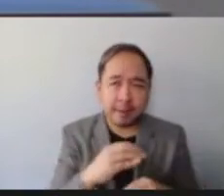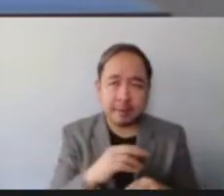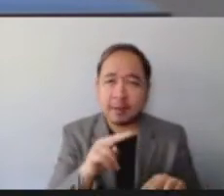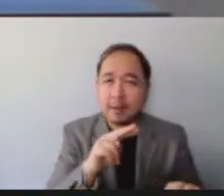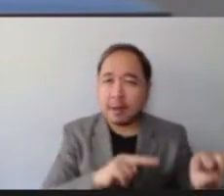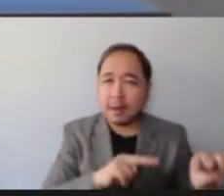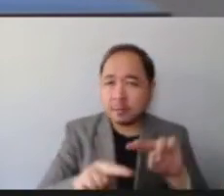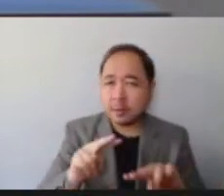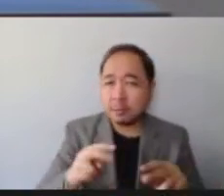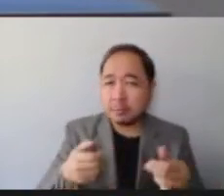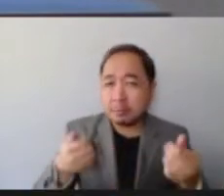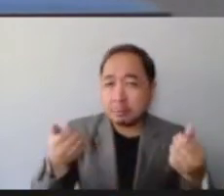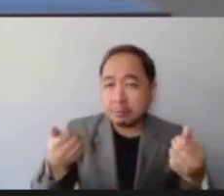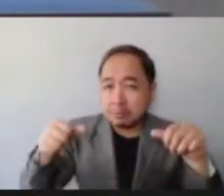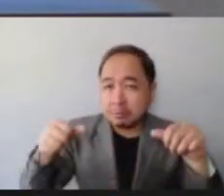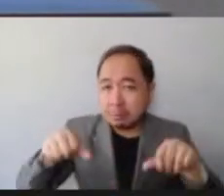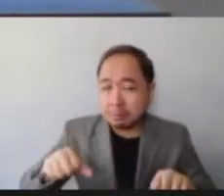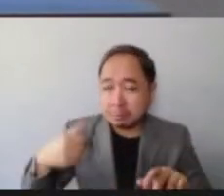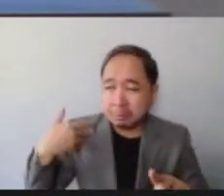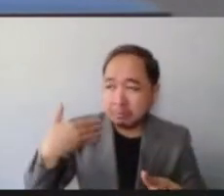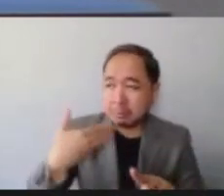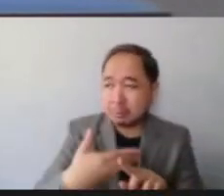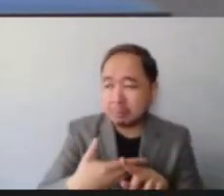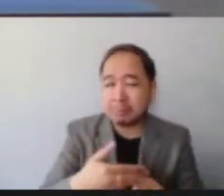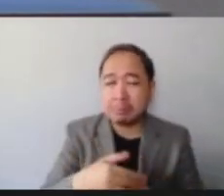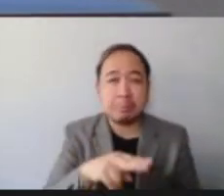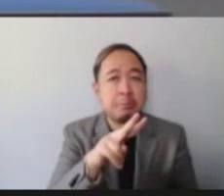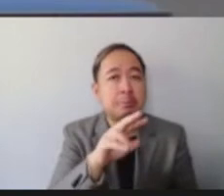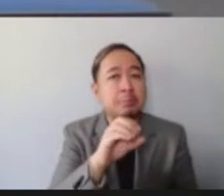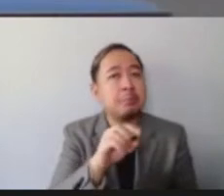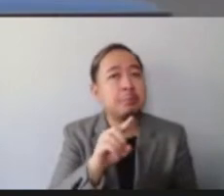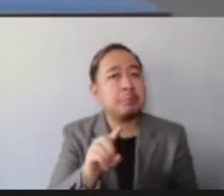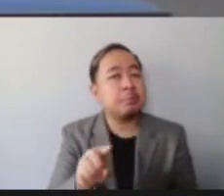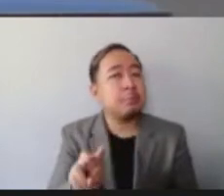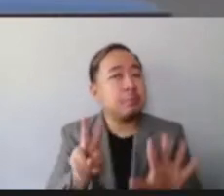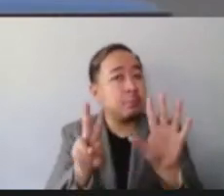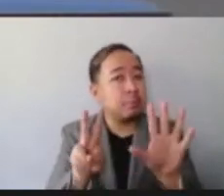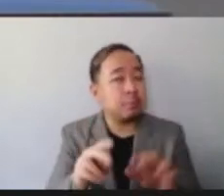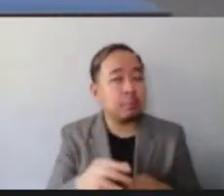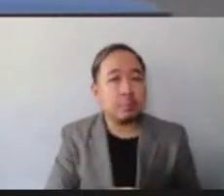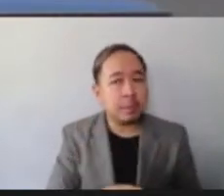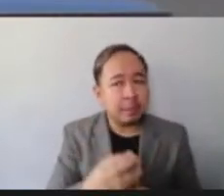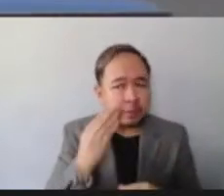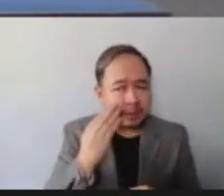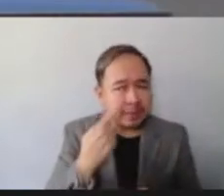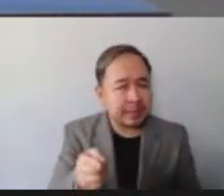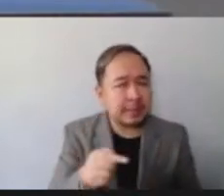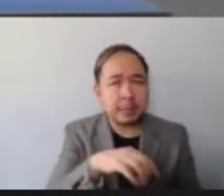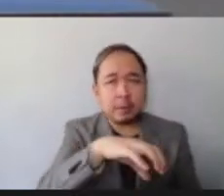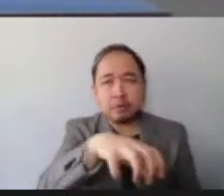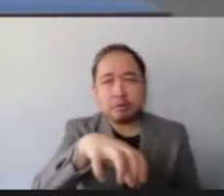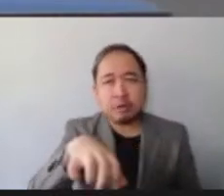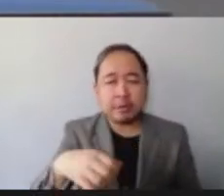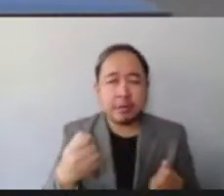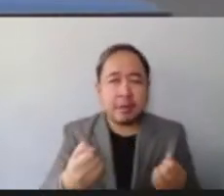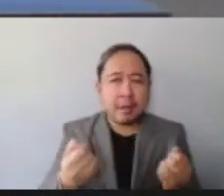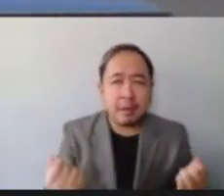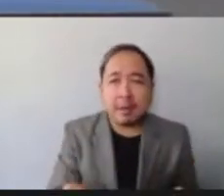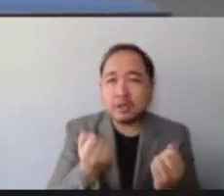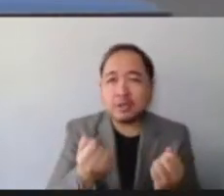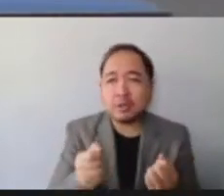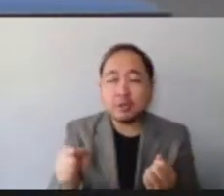progress made since 2017 with respect to Country actions Regional cooperation and support